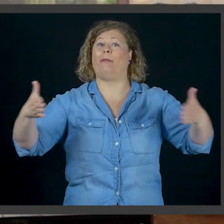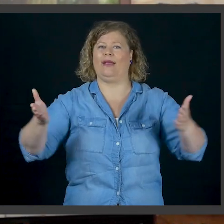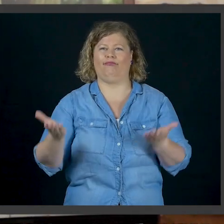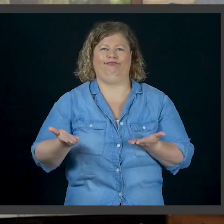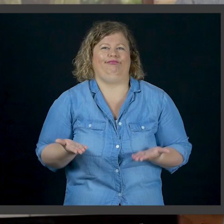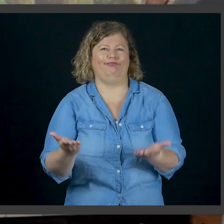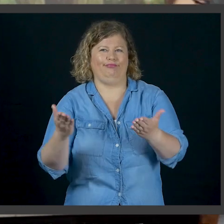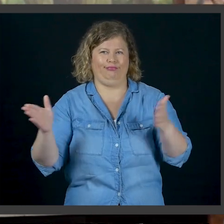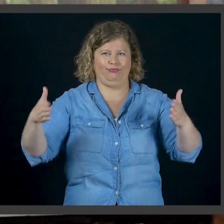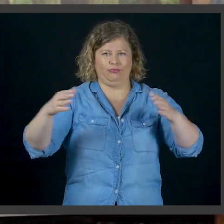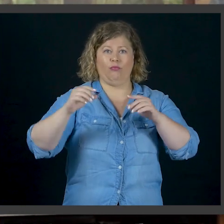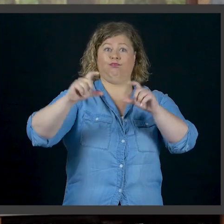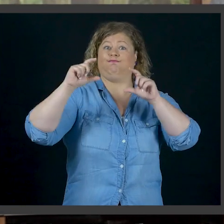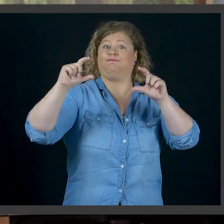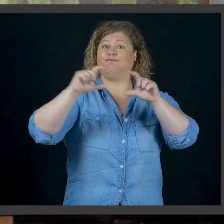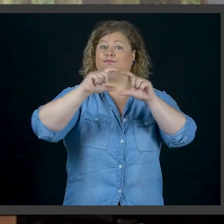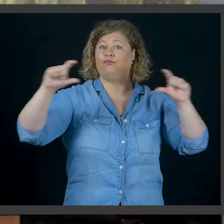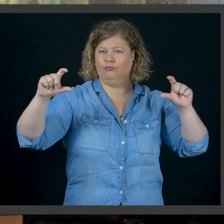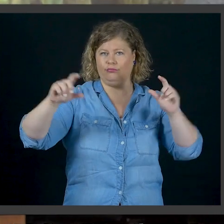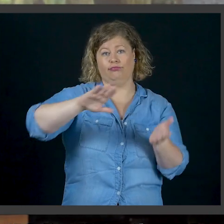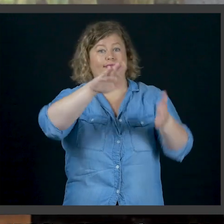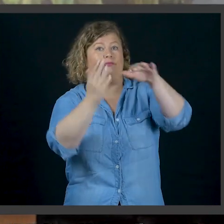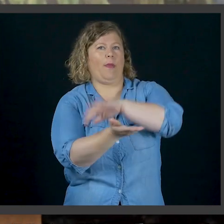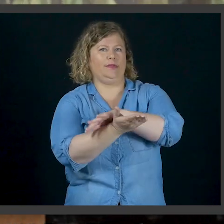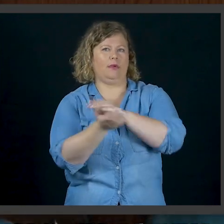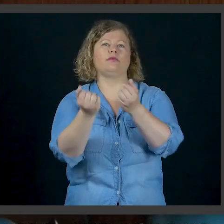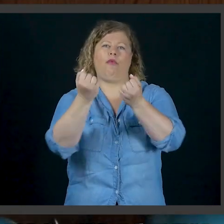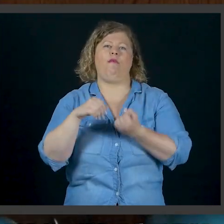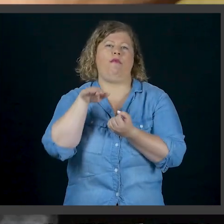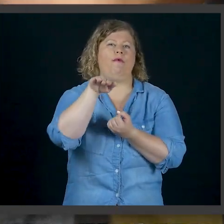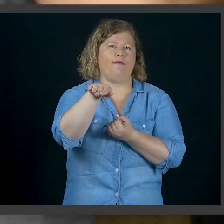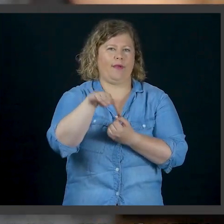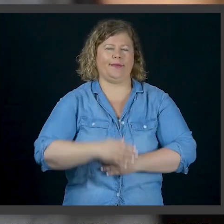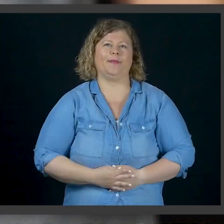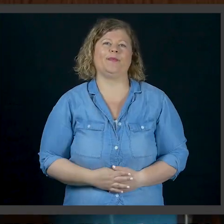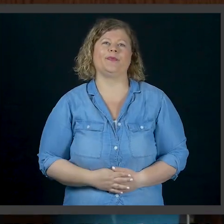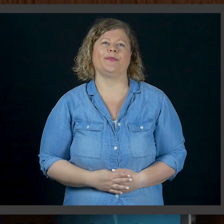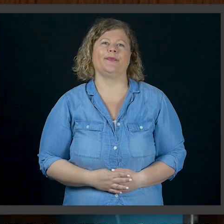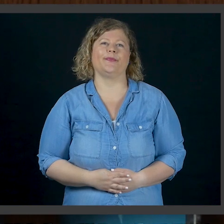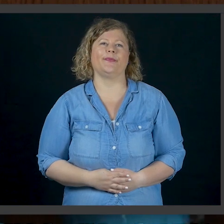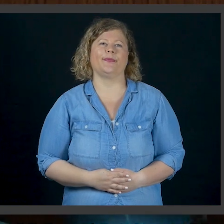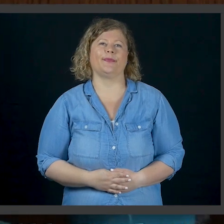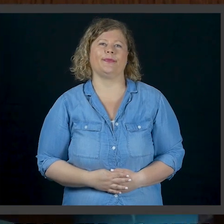large baking pan with a thick bottom upside down in the oven.